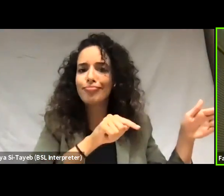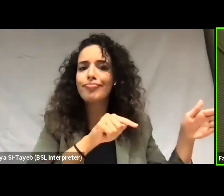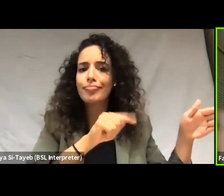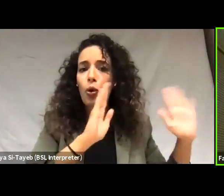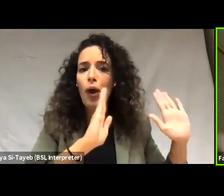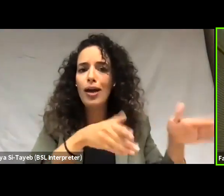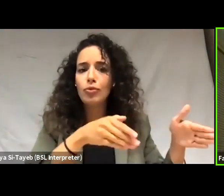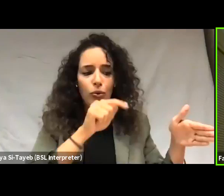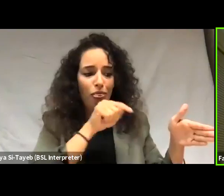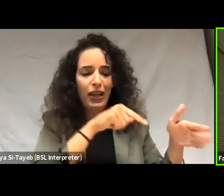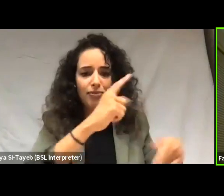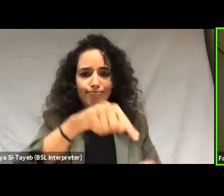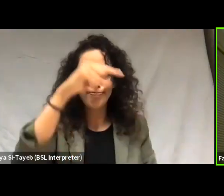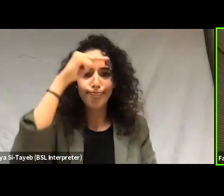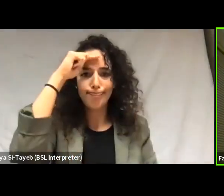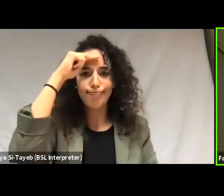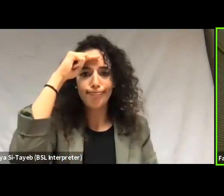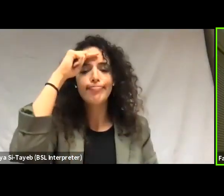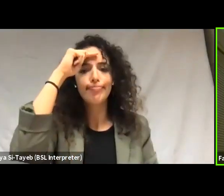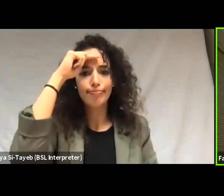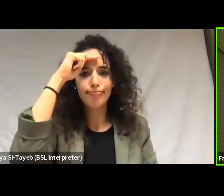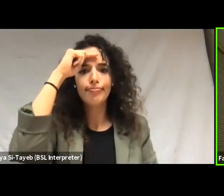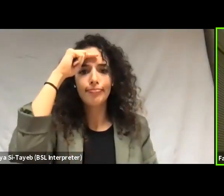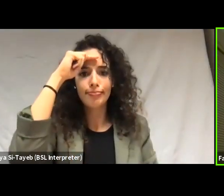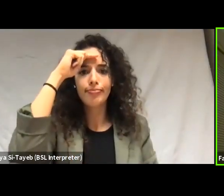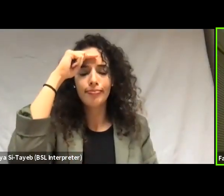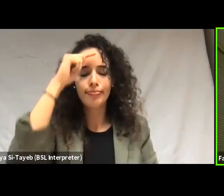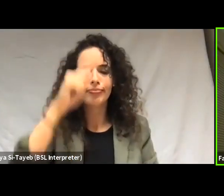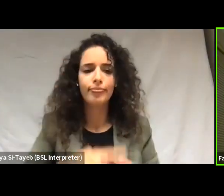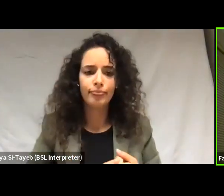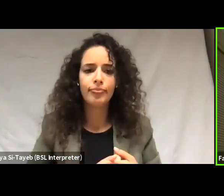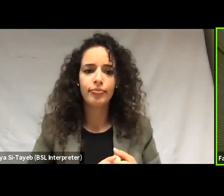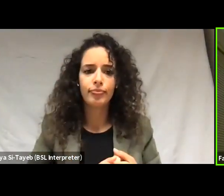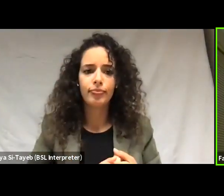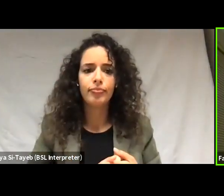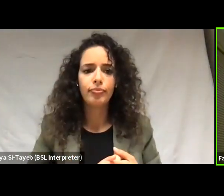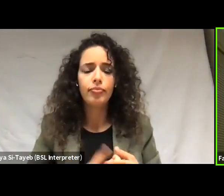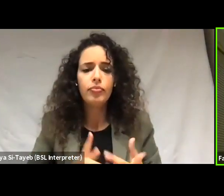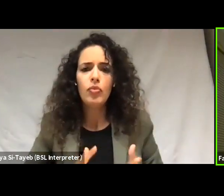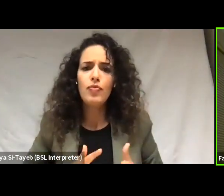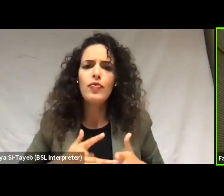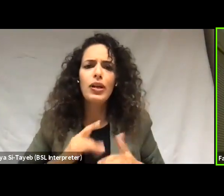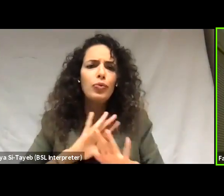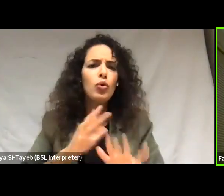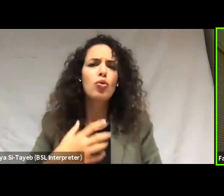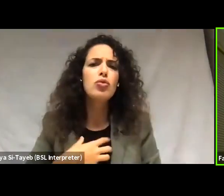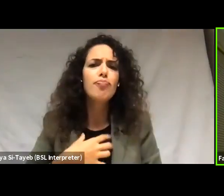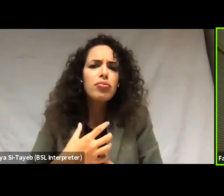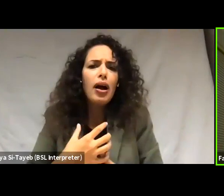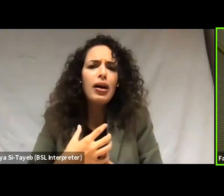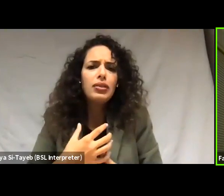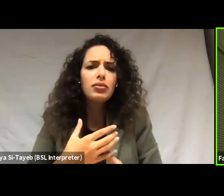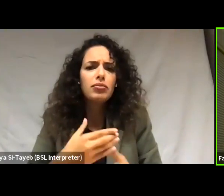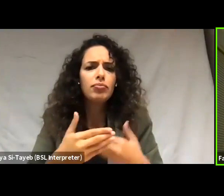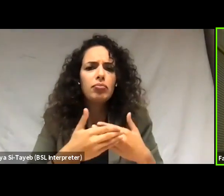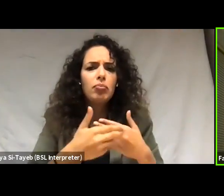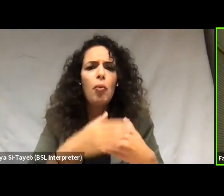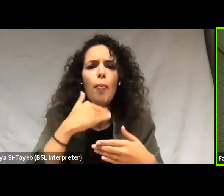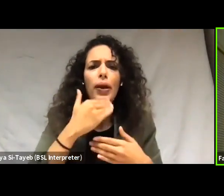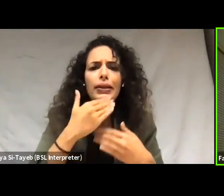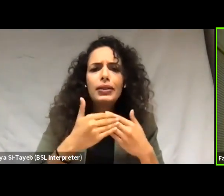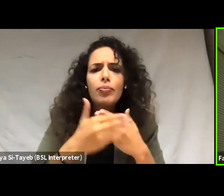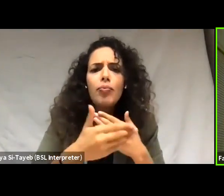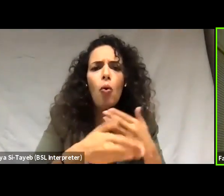So in terms of these figures, it's not surprising that there would be more sort of coverage of